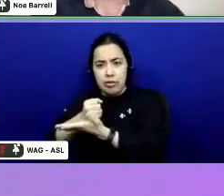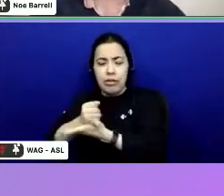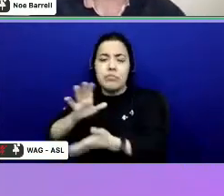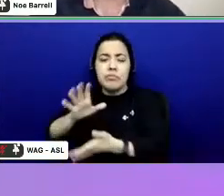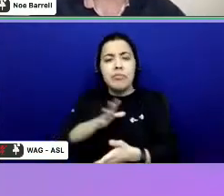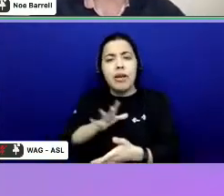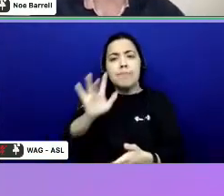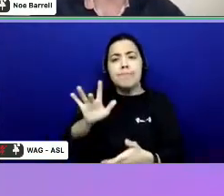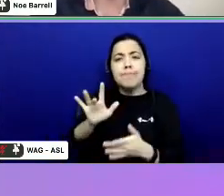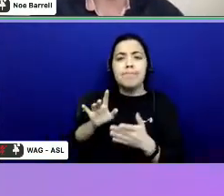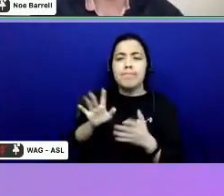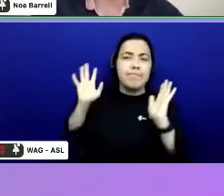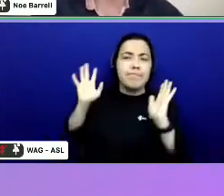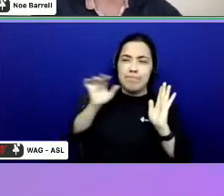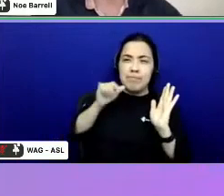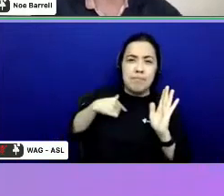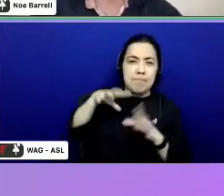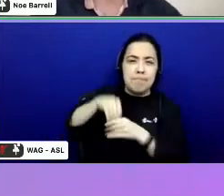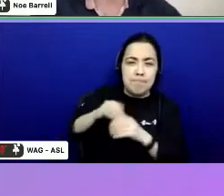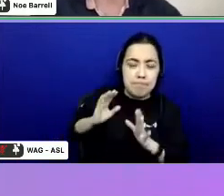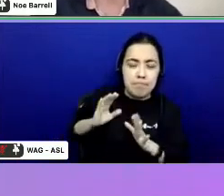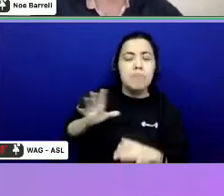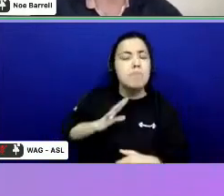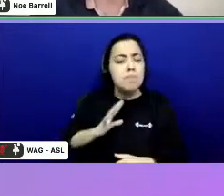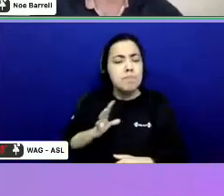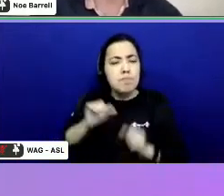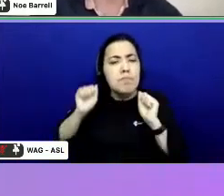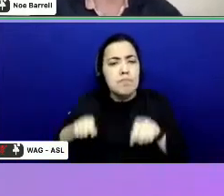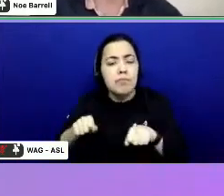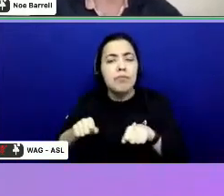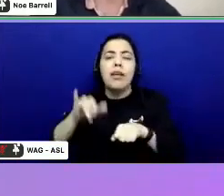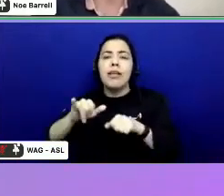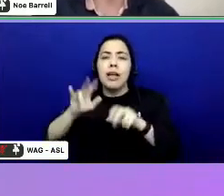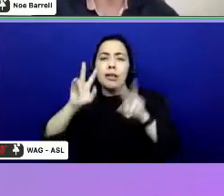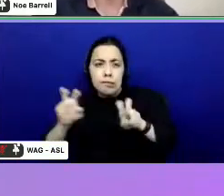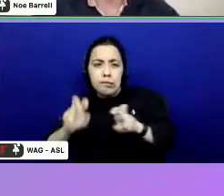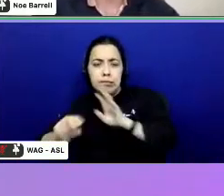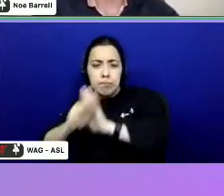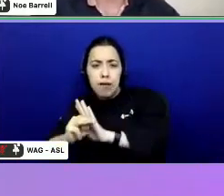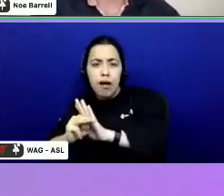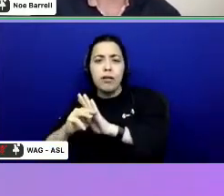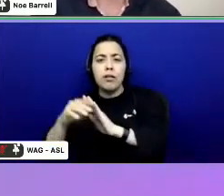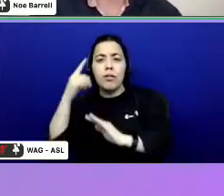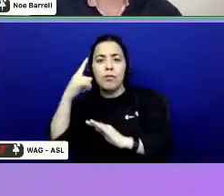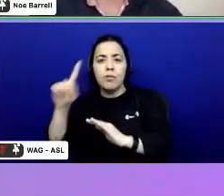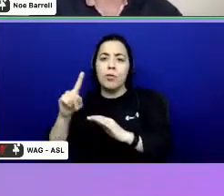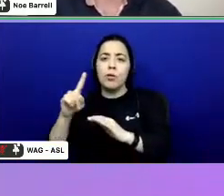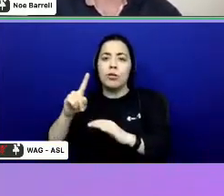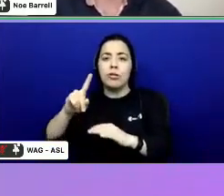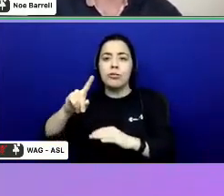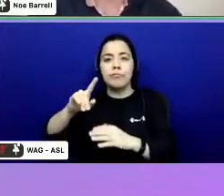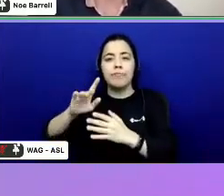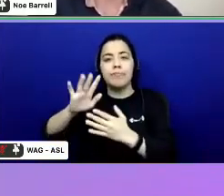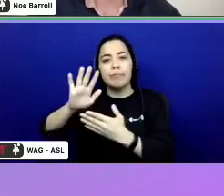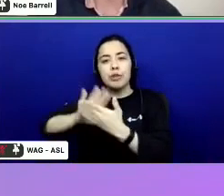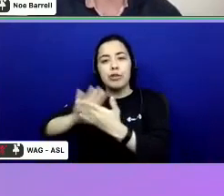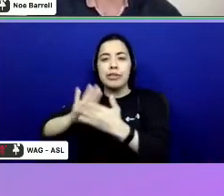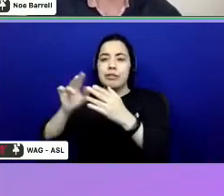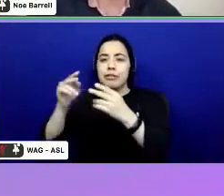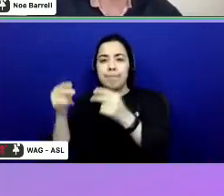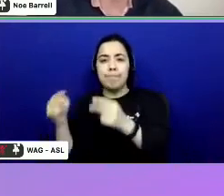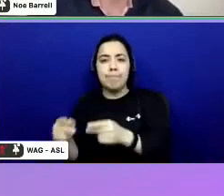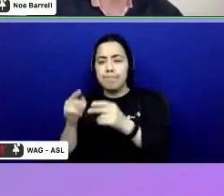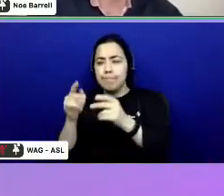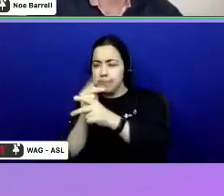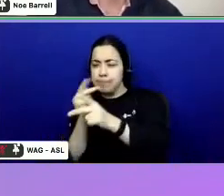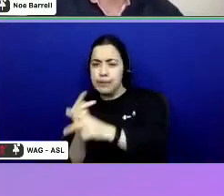this screenshot is then analyzed by our computer vision models for user interface semantics. The model's predictions are then checked for correctness by our